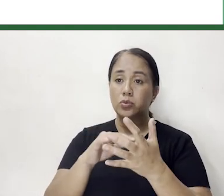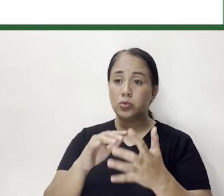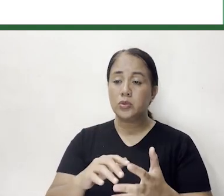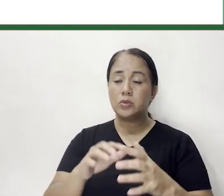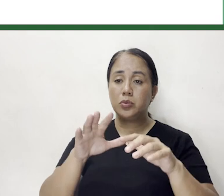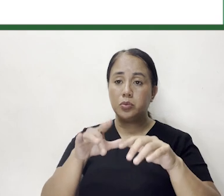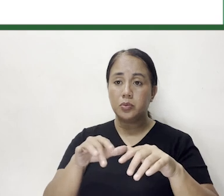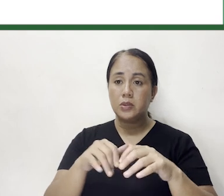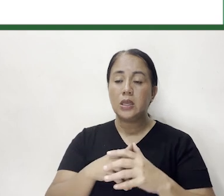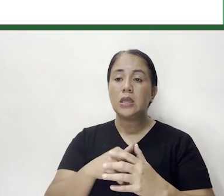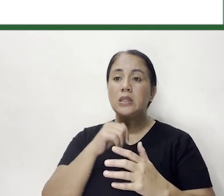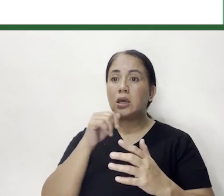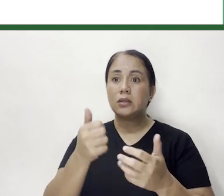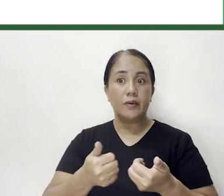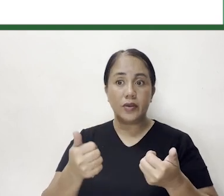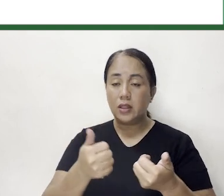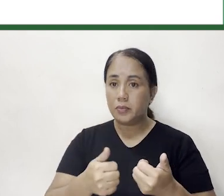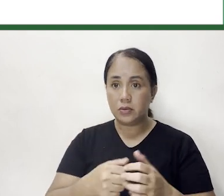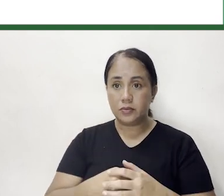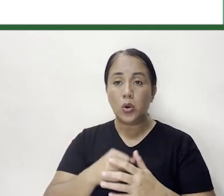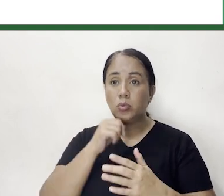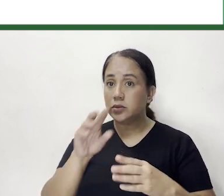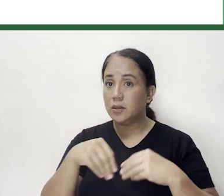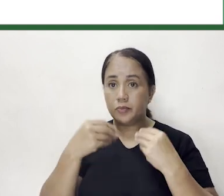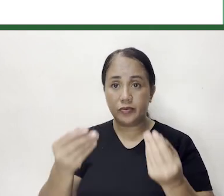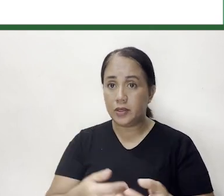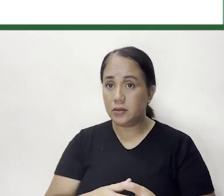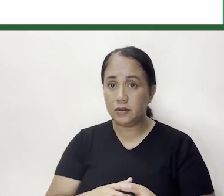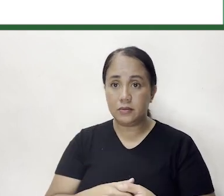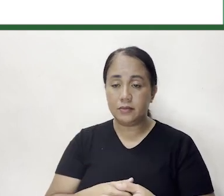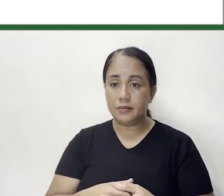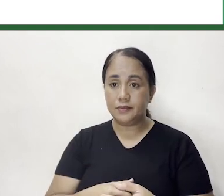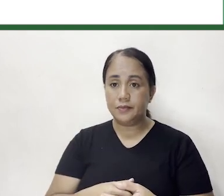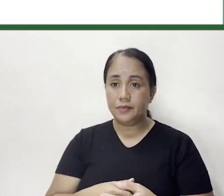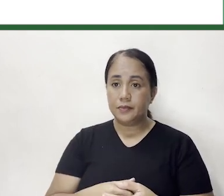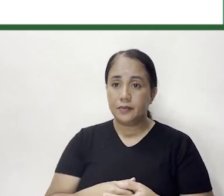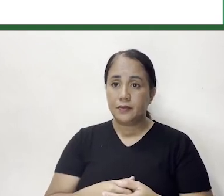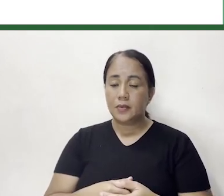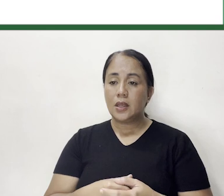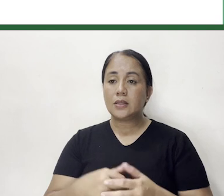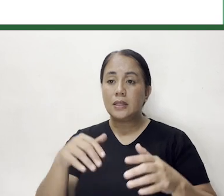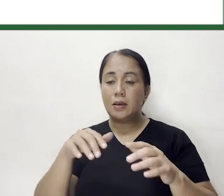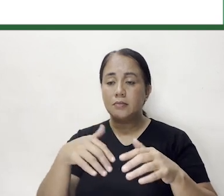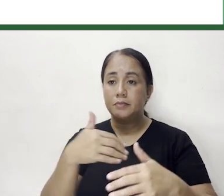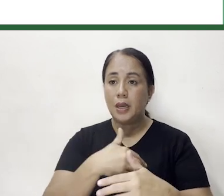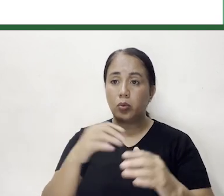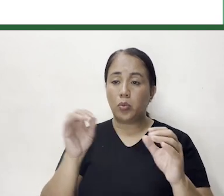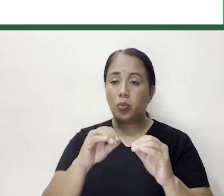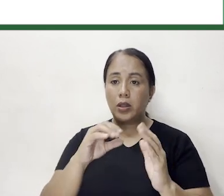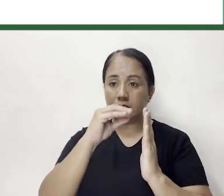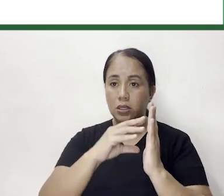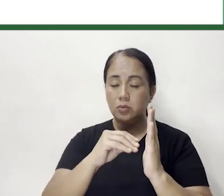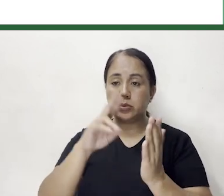the support needed by learners with disabilities are either not available or not provided. The bank